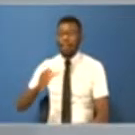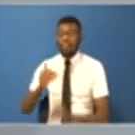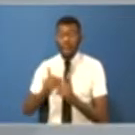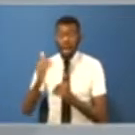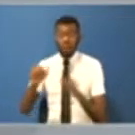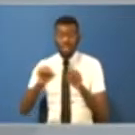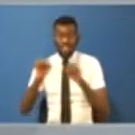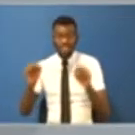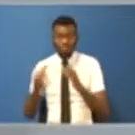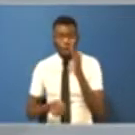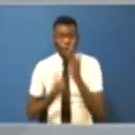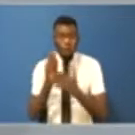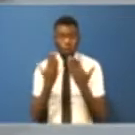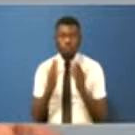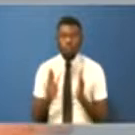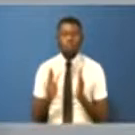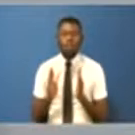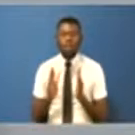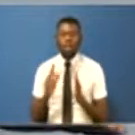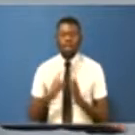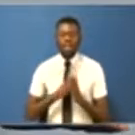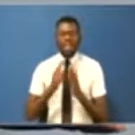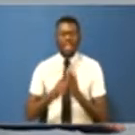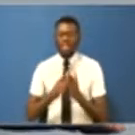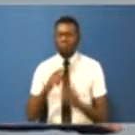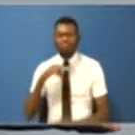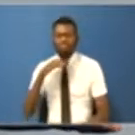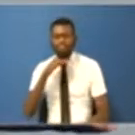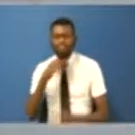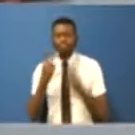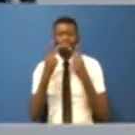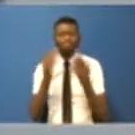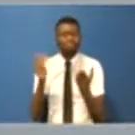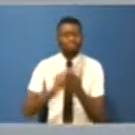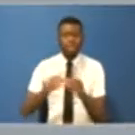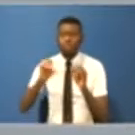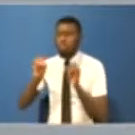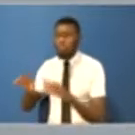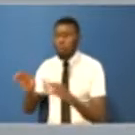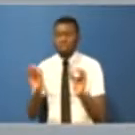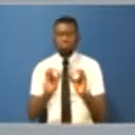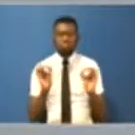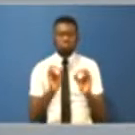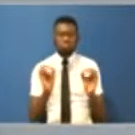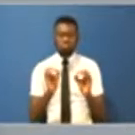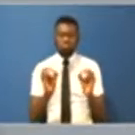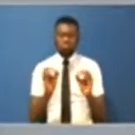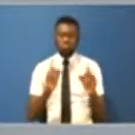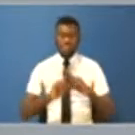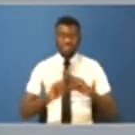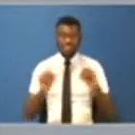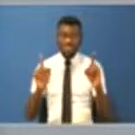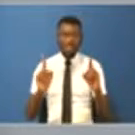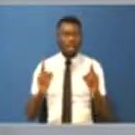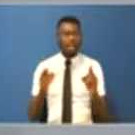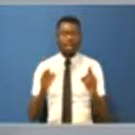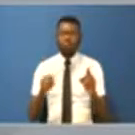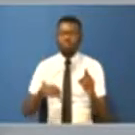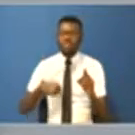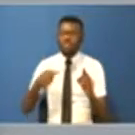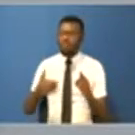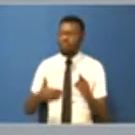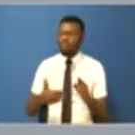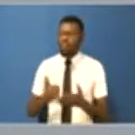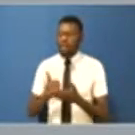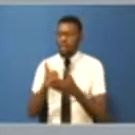system is in place then you'll not see garbage in the city but we cannot have self-help groups young